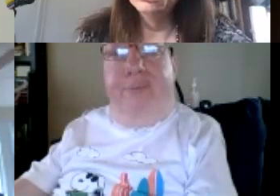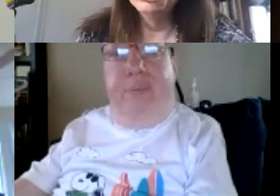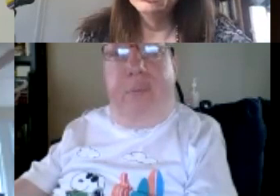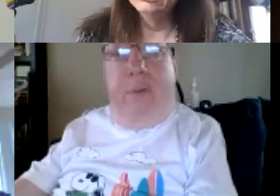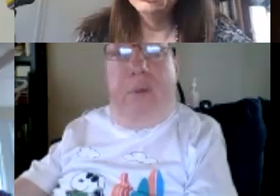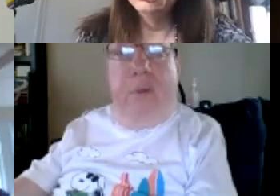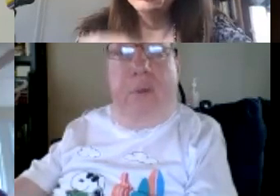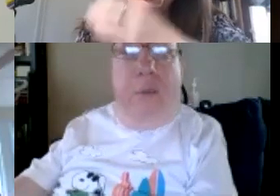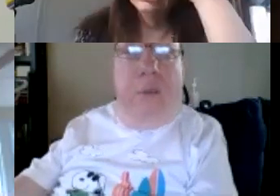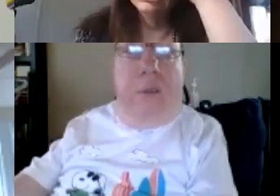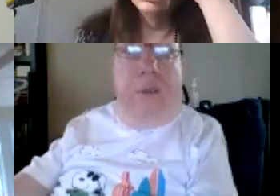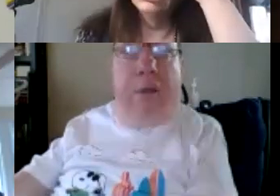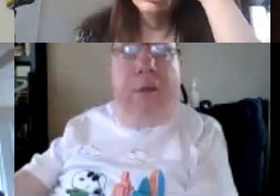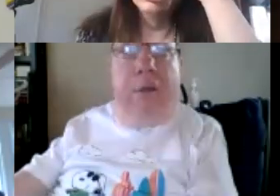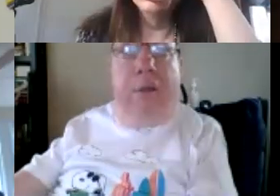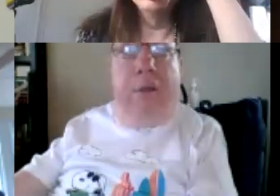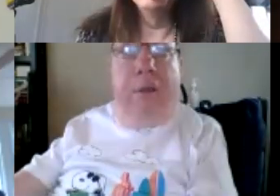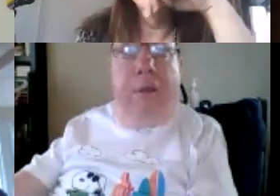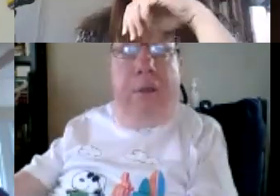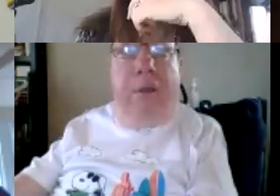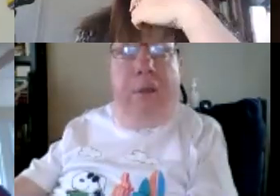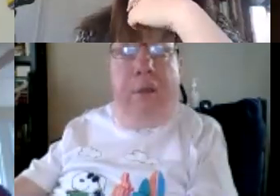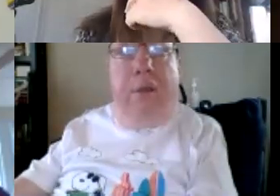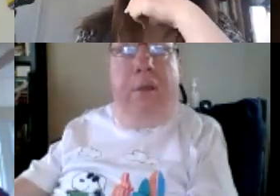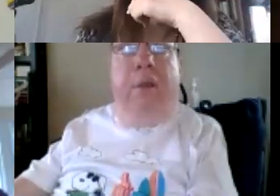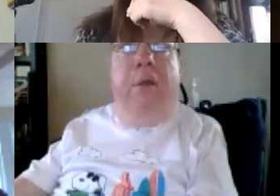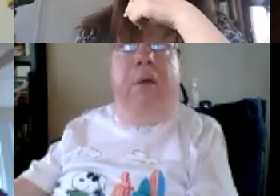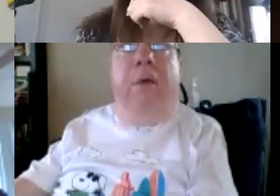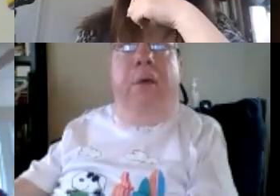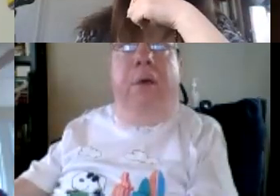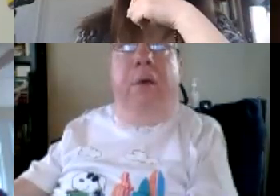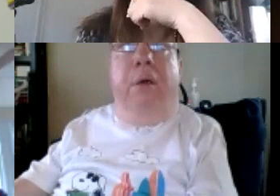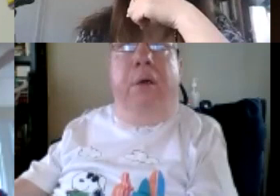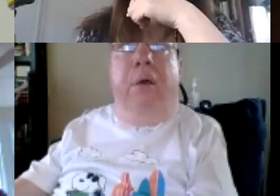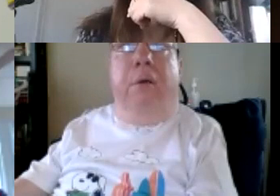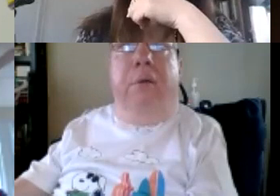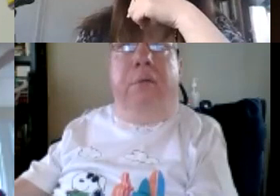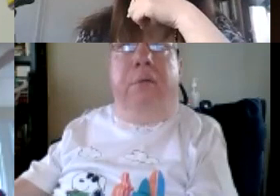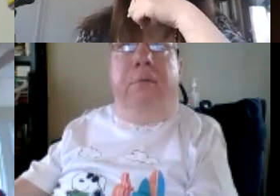844-542-8201. Thank you for putting that in the chat button. You're faster than me.